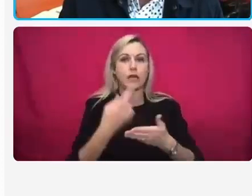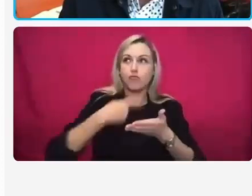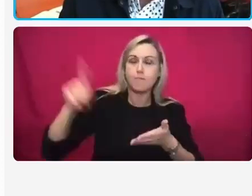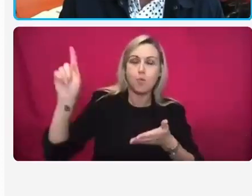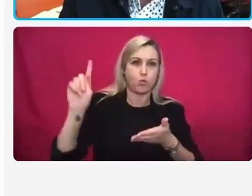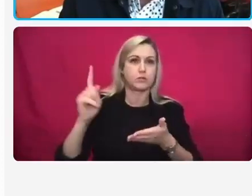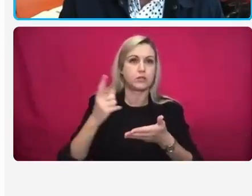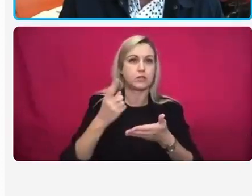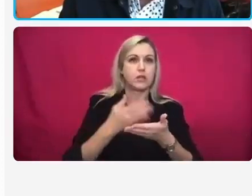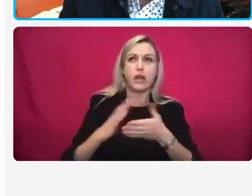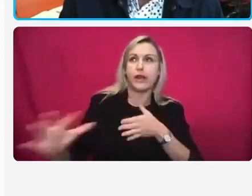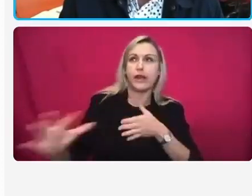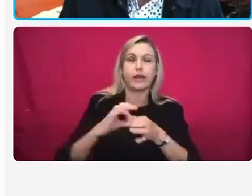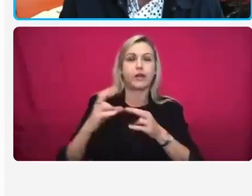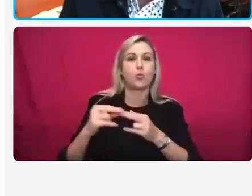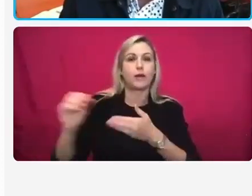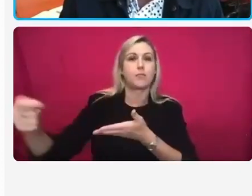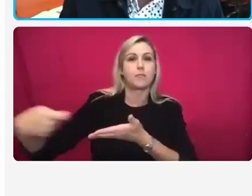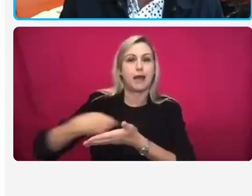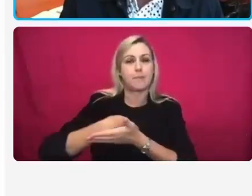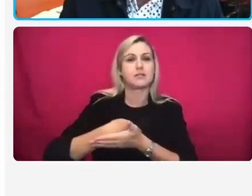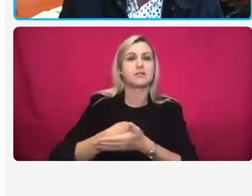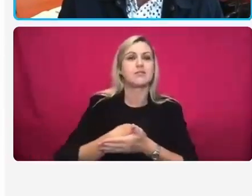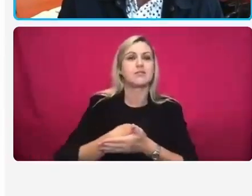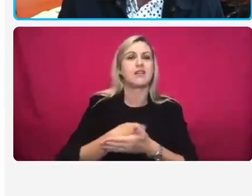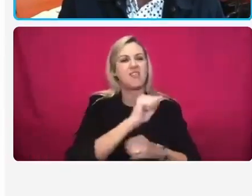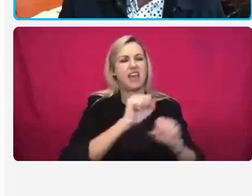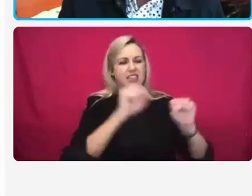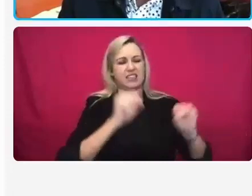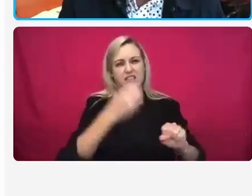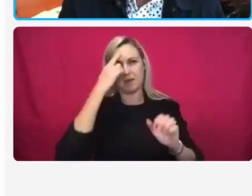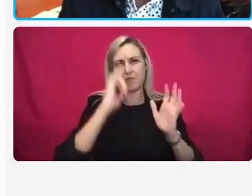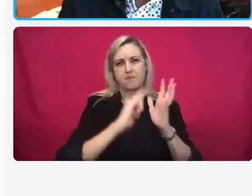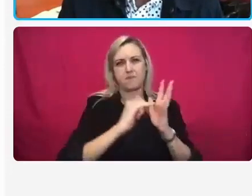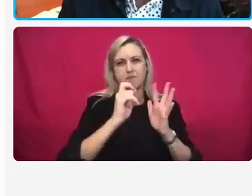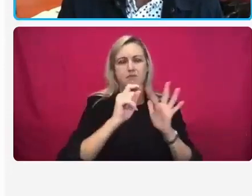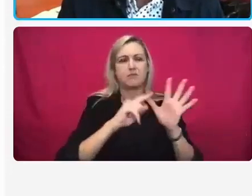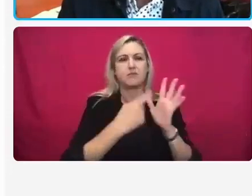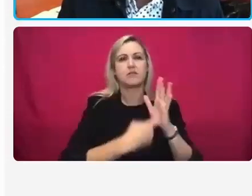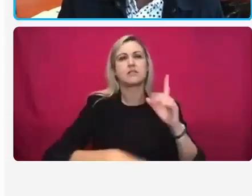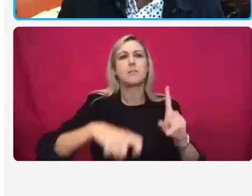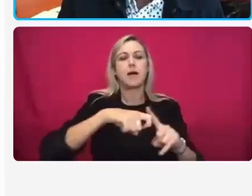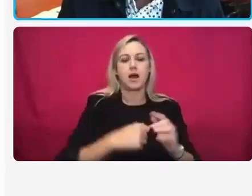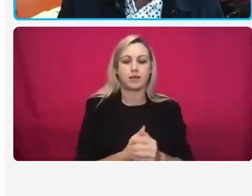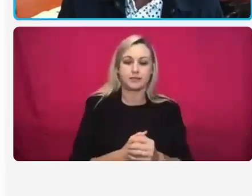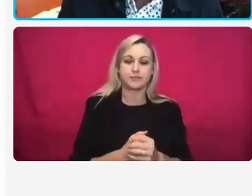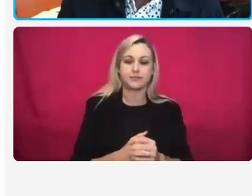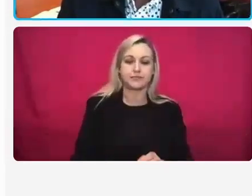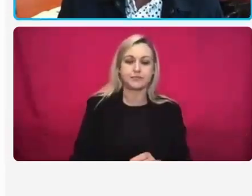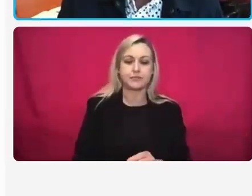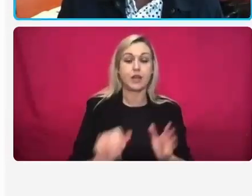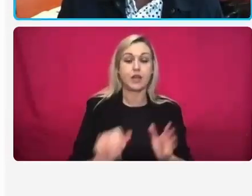for residential aged care, what's affectionately known as SPARC. It's really important to us that that we